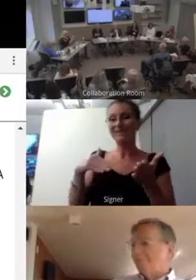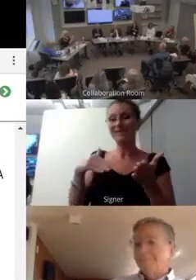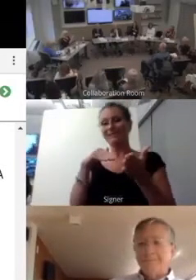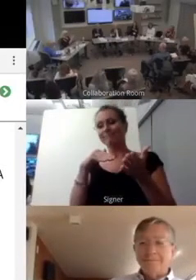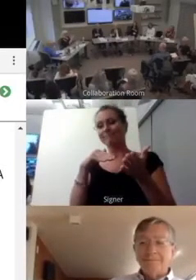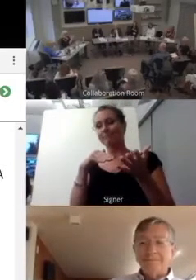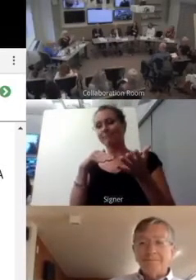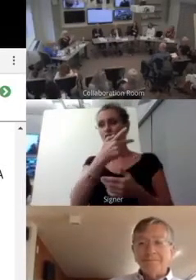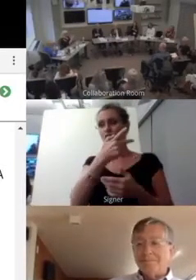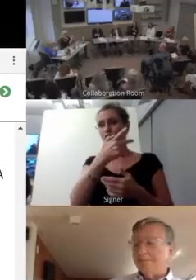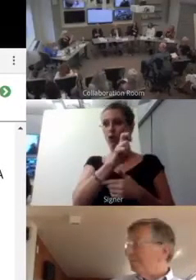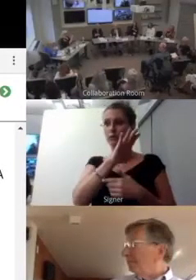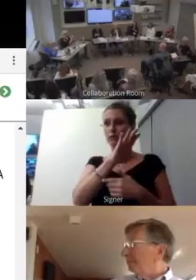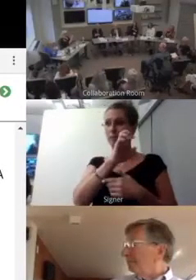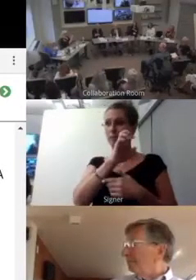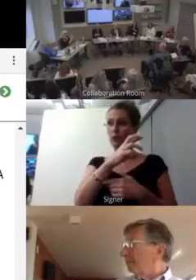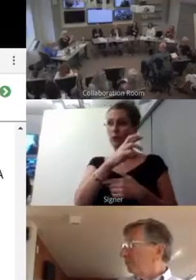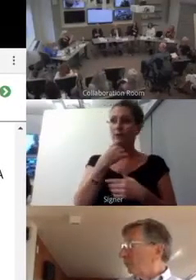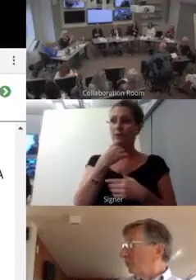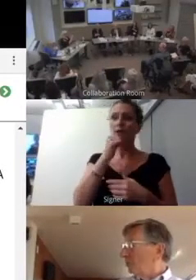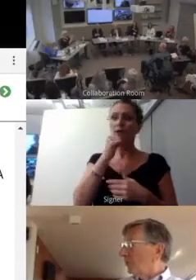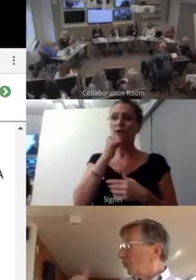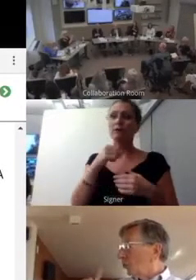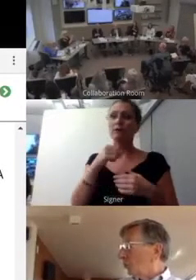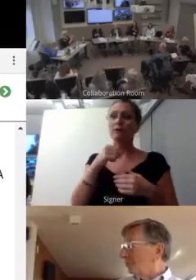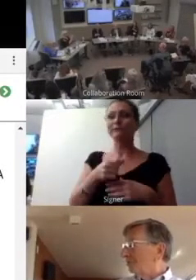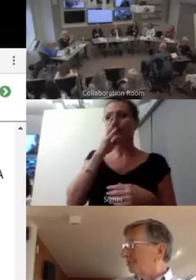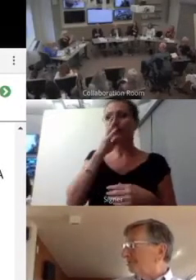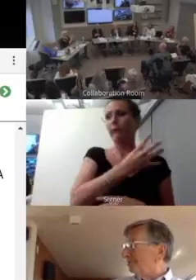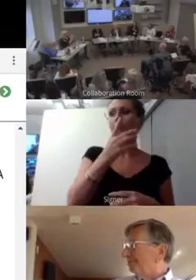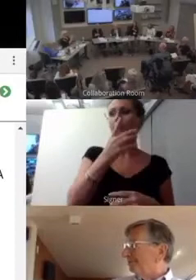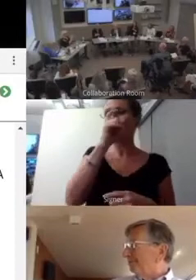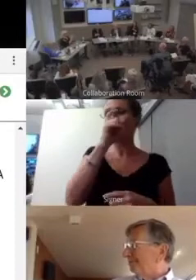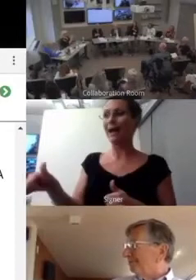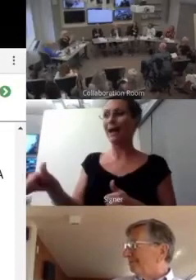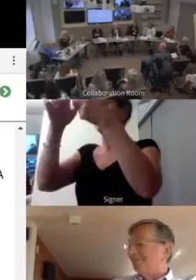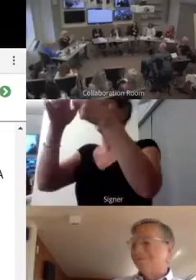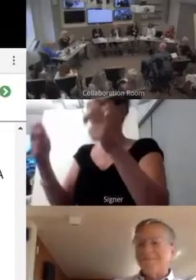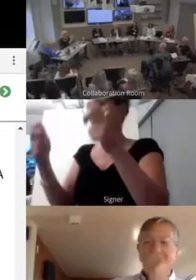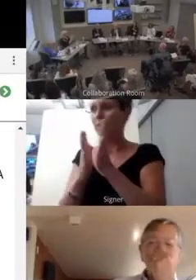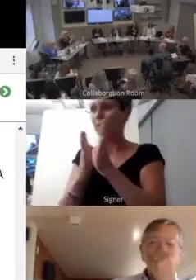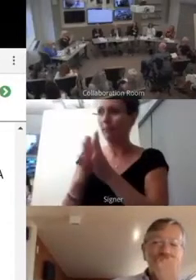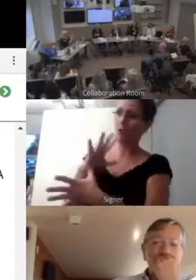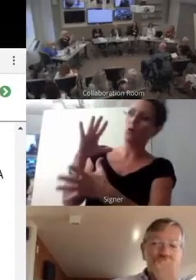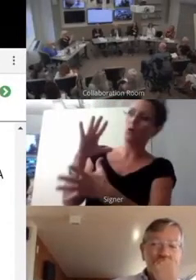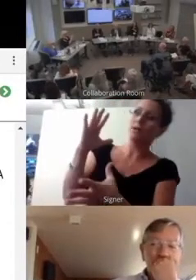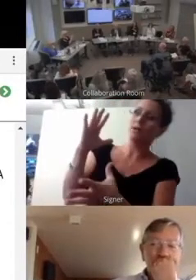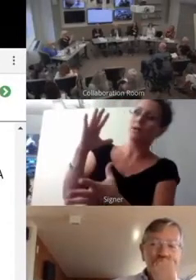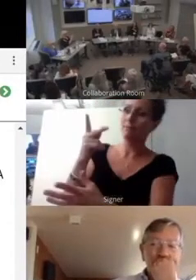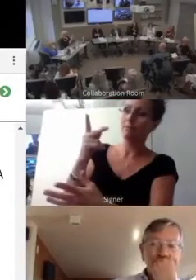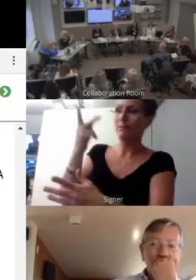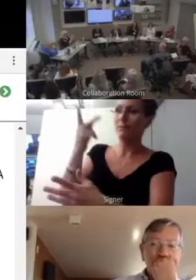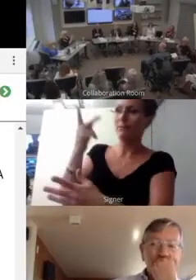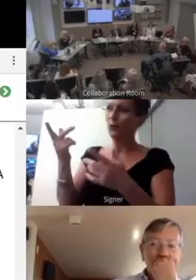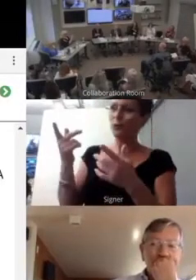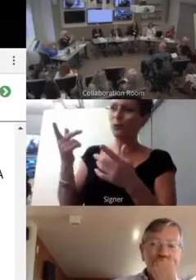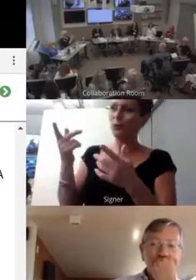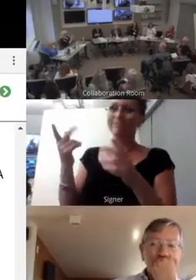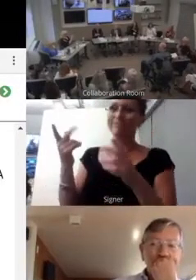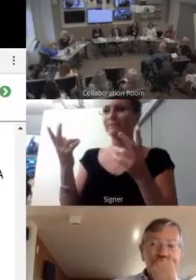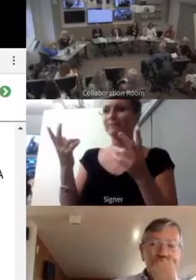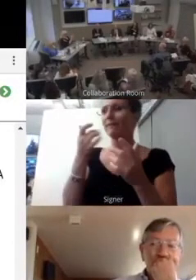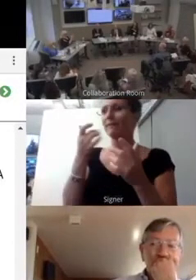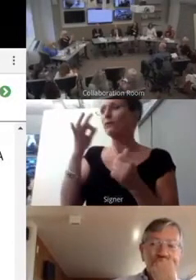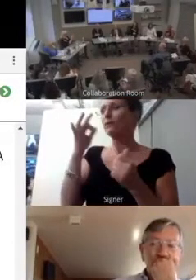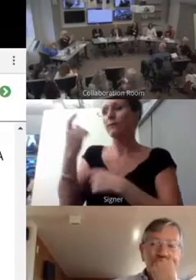the side when another issue takes over as the front political issue of the day. We have lots in Ontario that